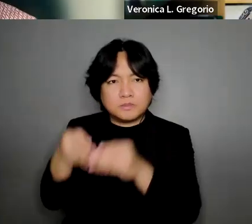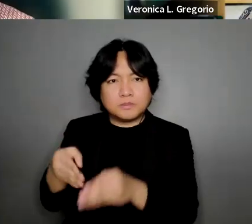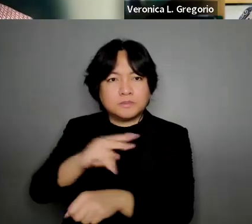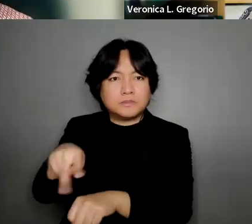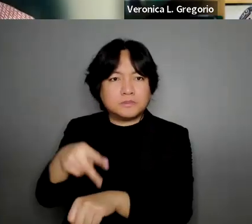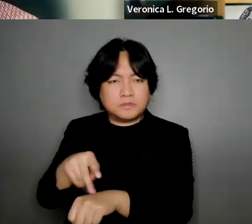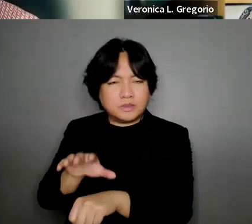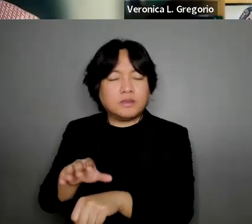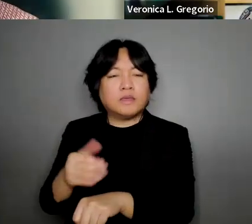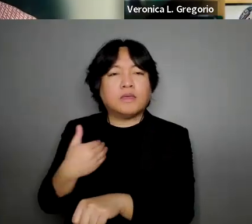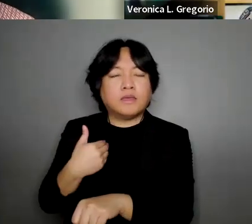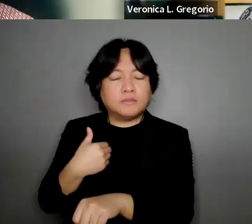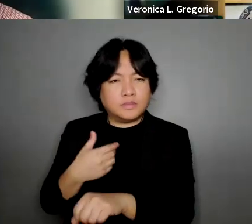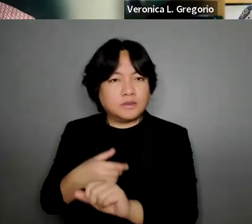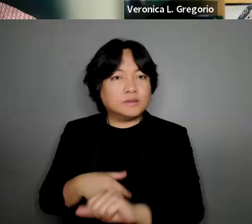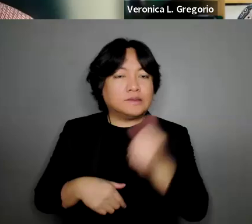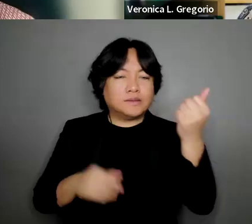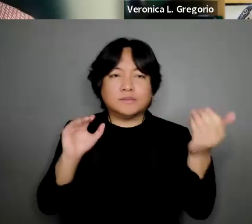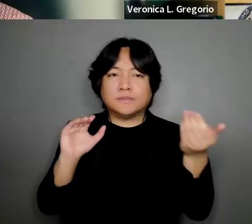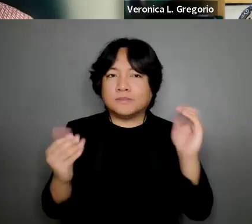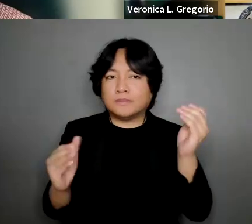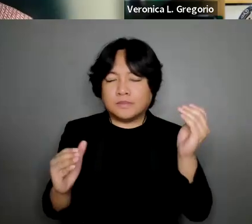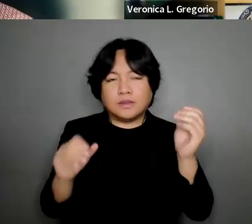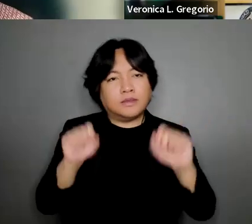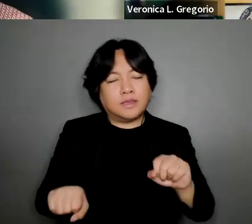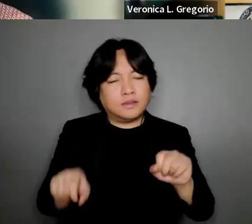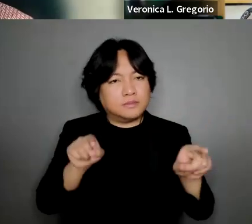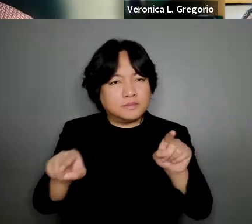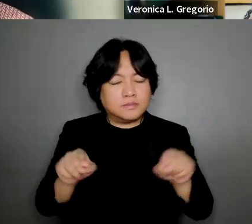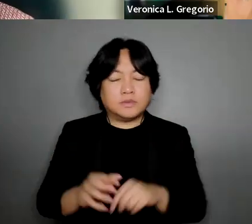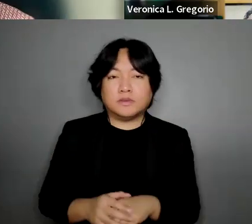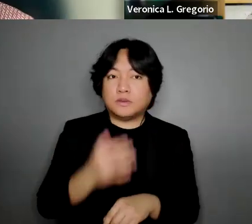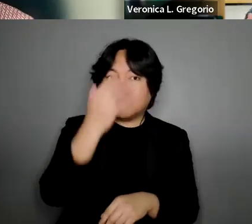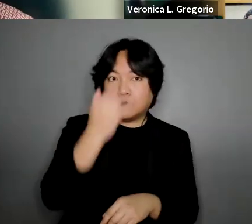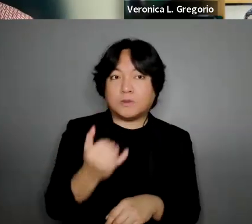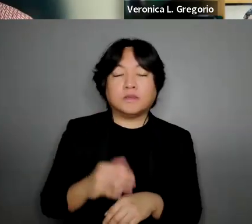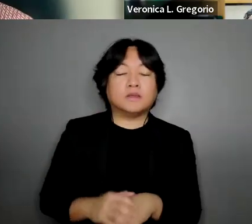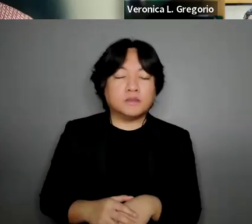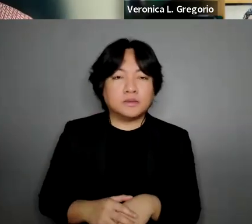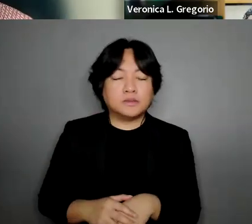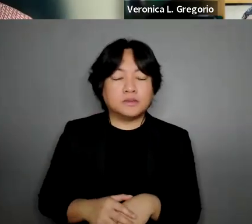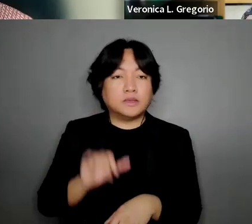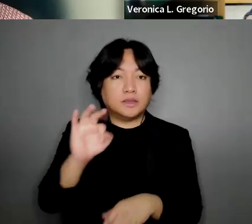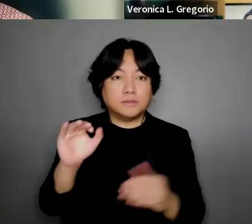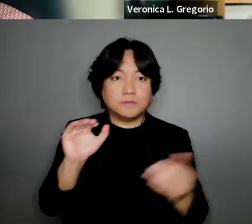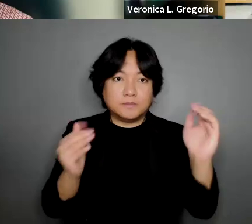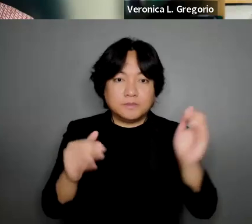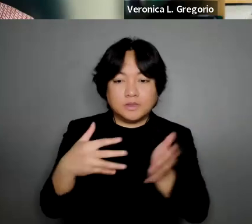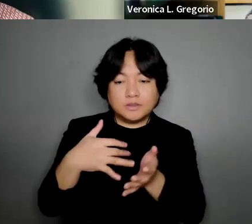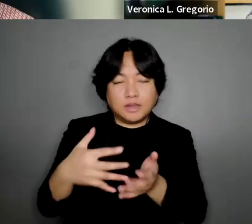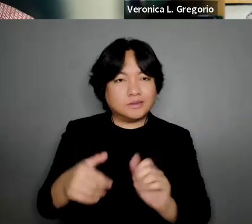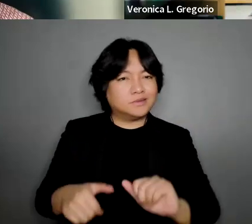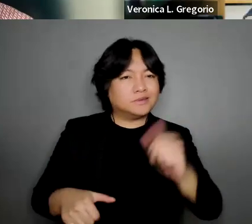there's value in doing comparative works. Because I also found that doing these kinds of comparative studies is